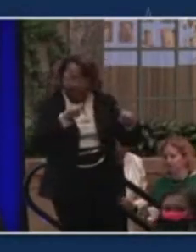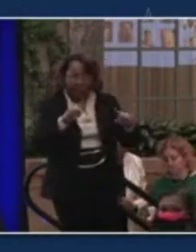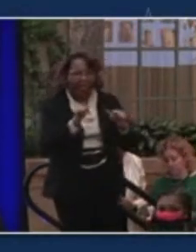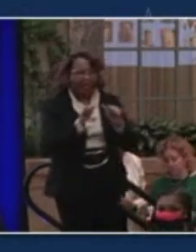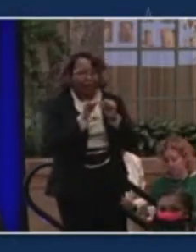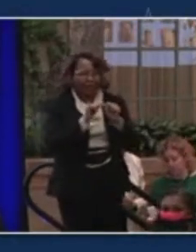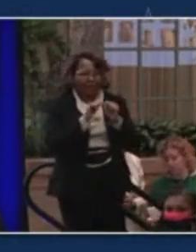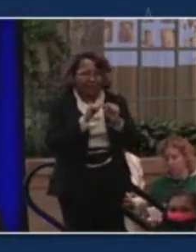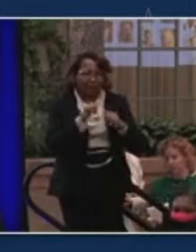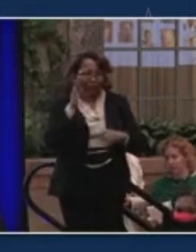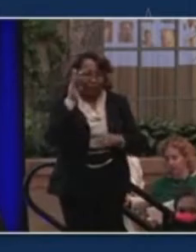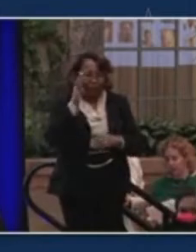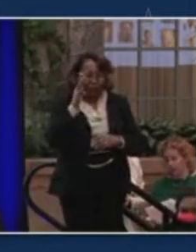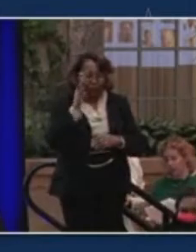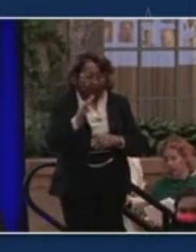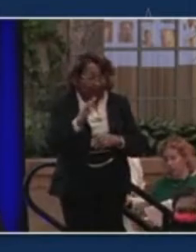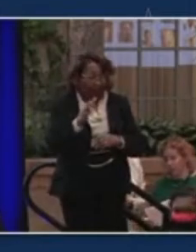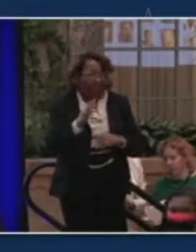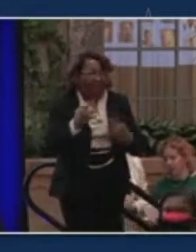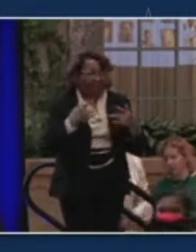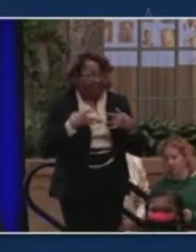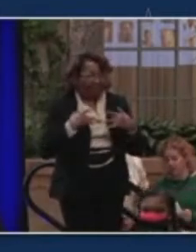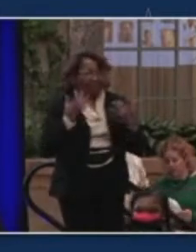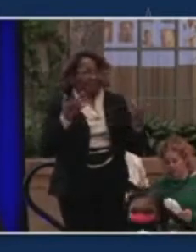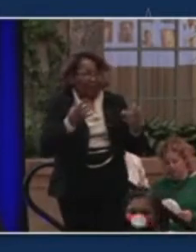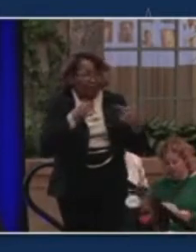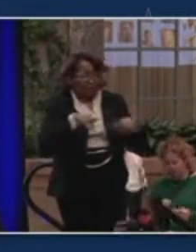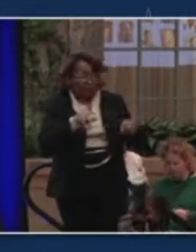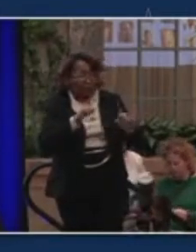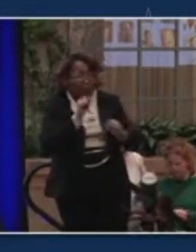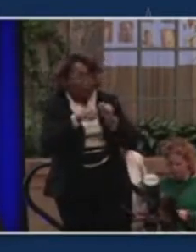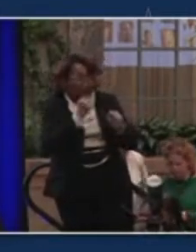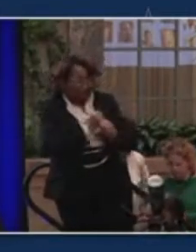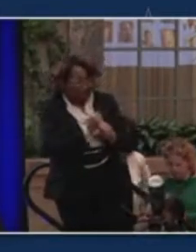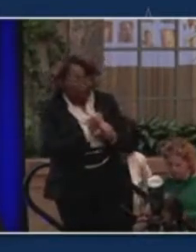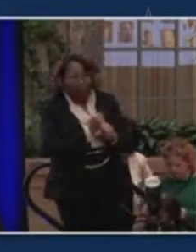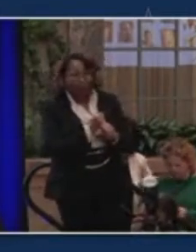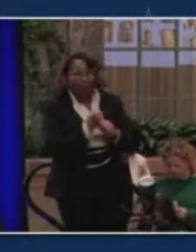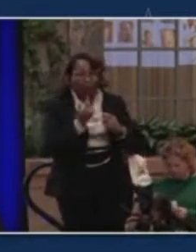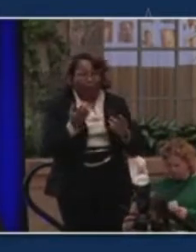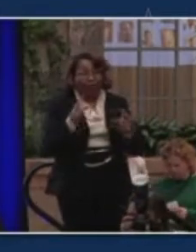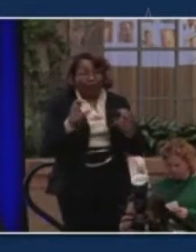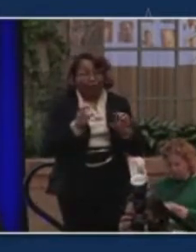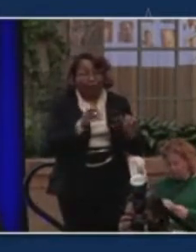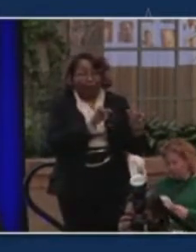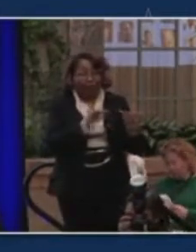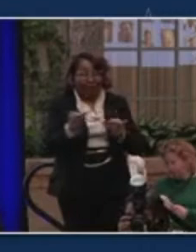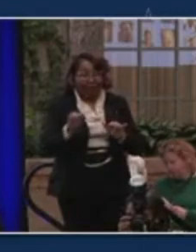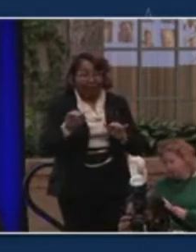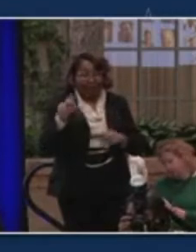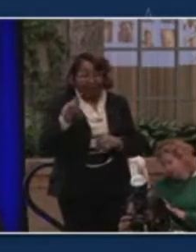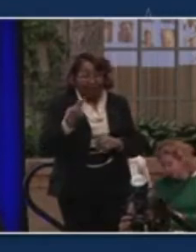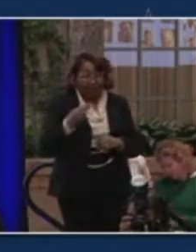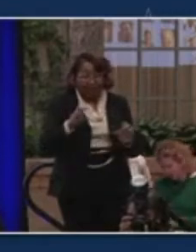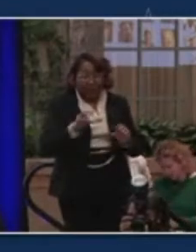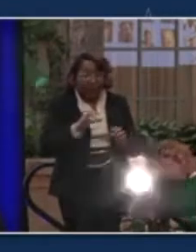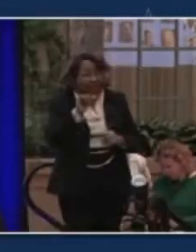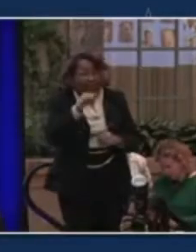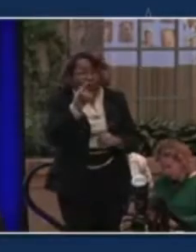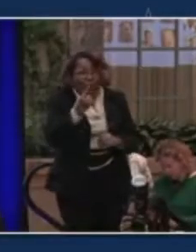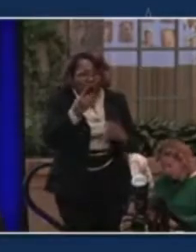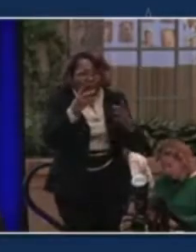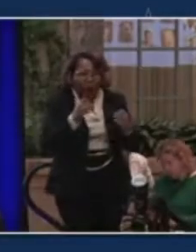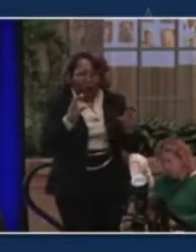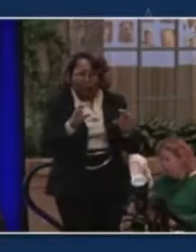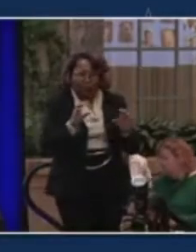continue to create events throughout the year. We declared 2022 as Herald's Year. So anyone that wants to do anything with